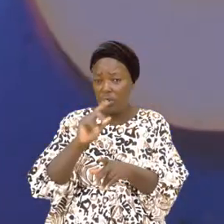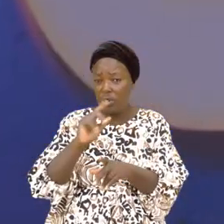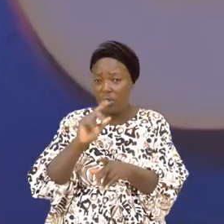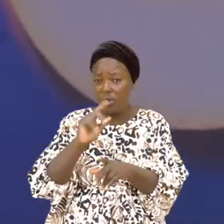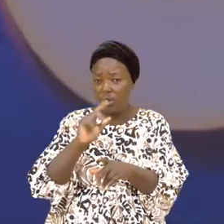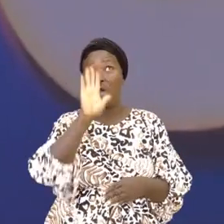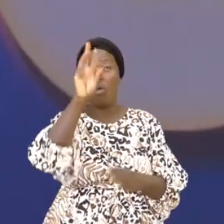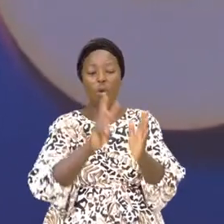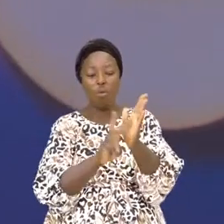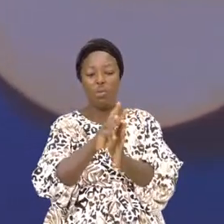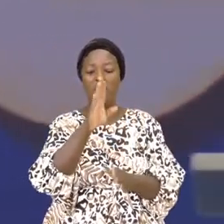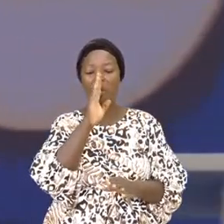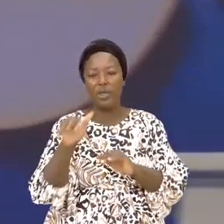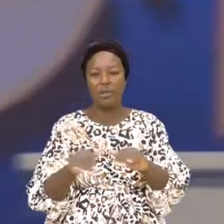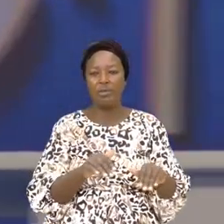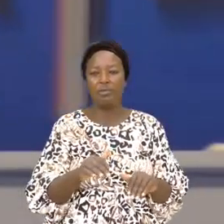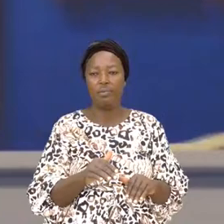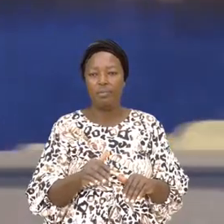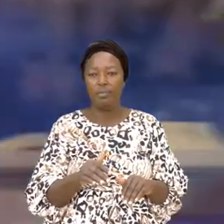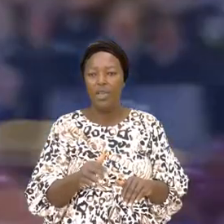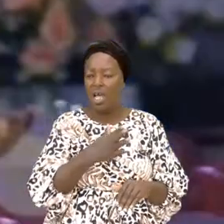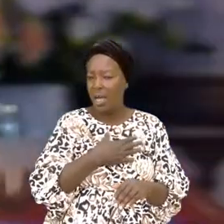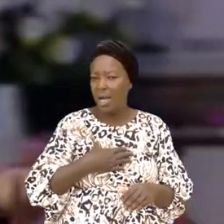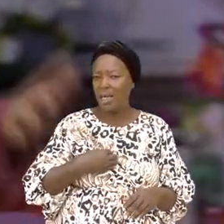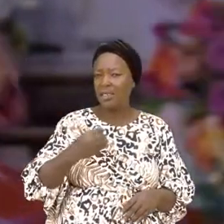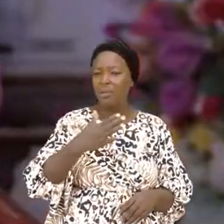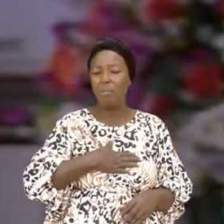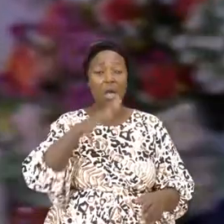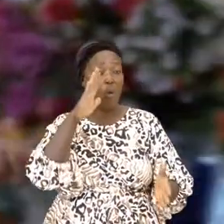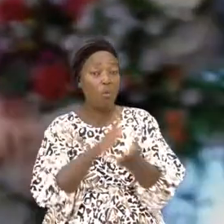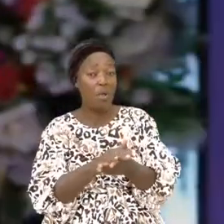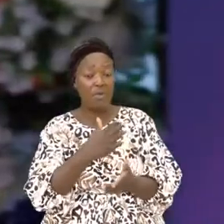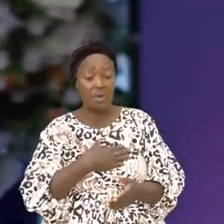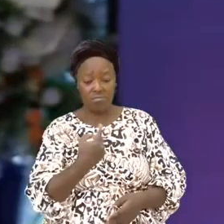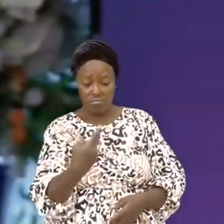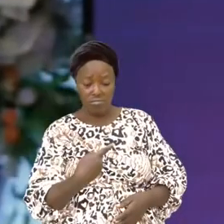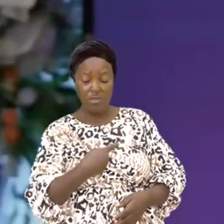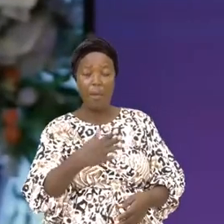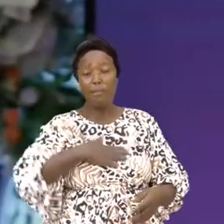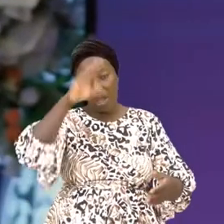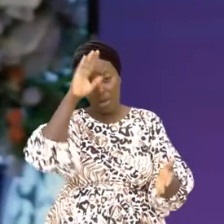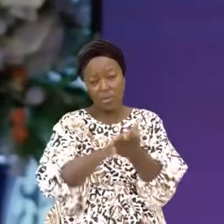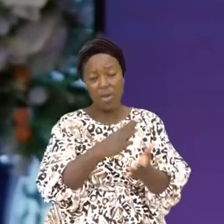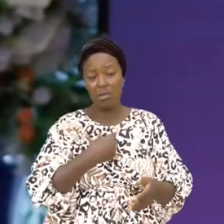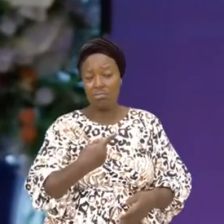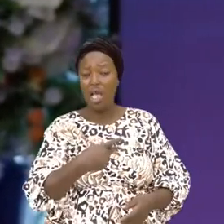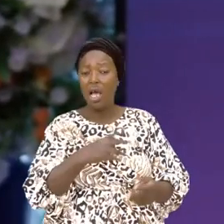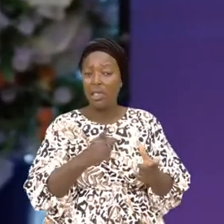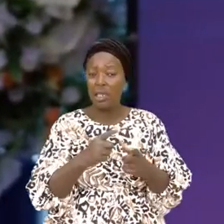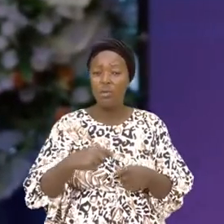thy will be done. And my wife and I, my husband and I,